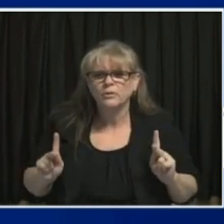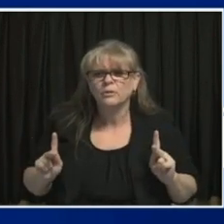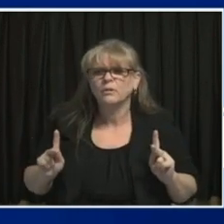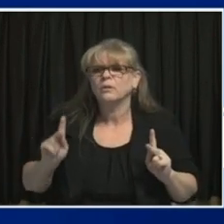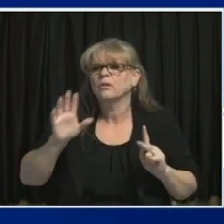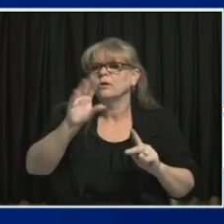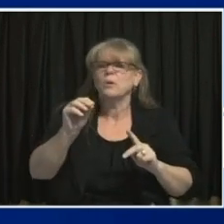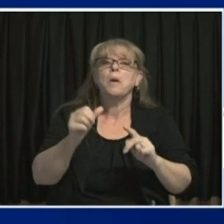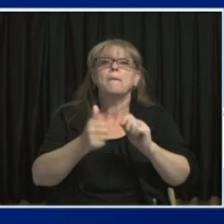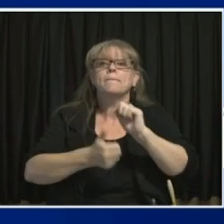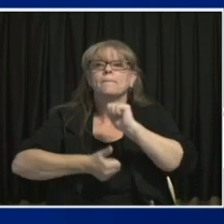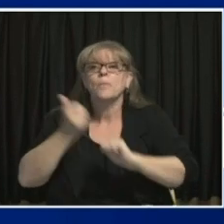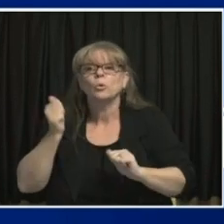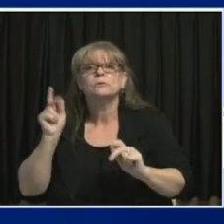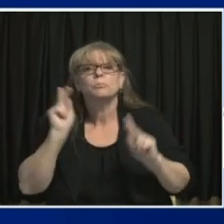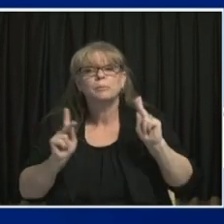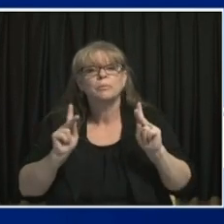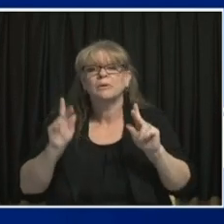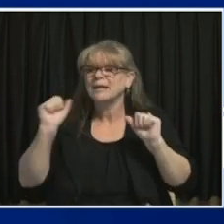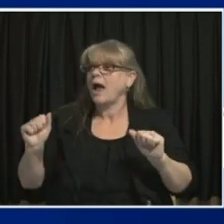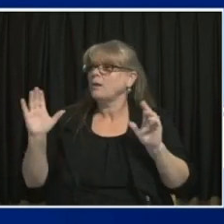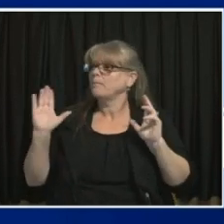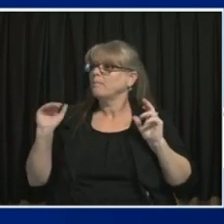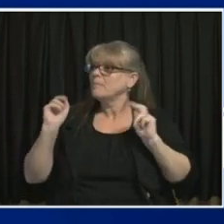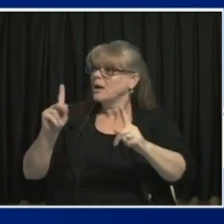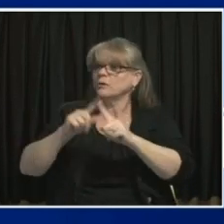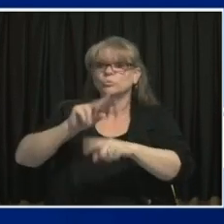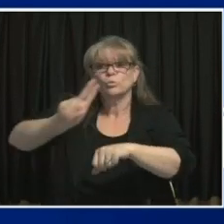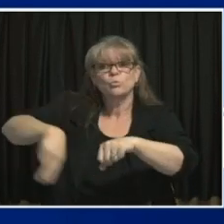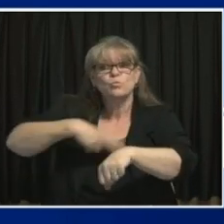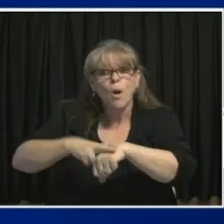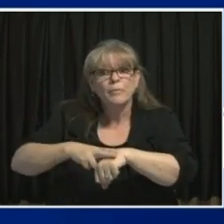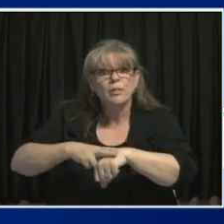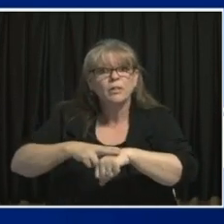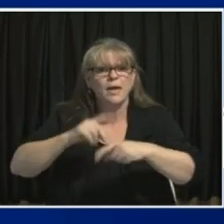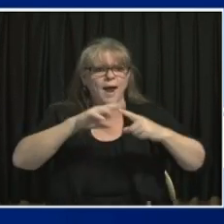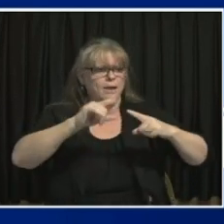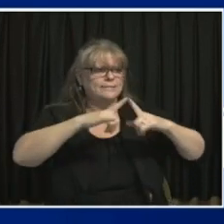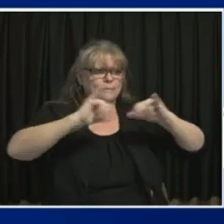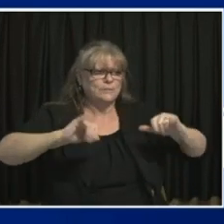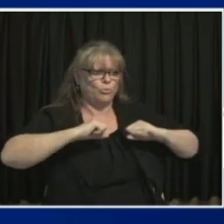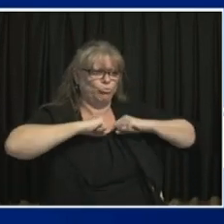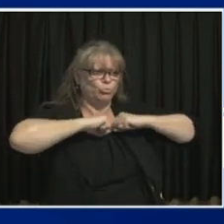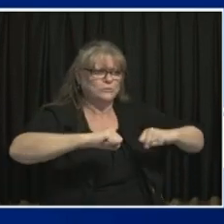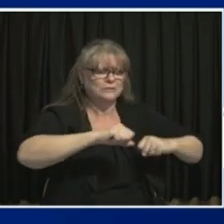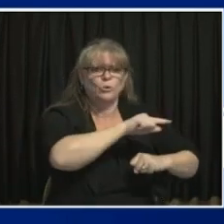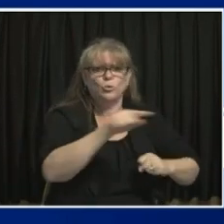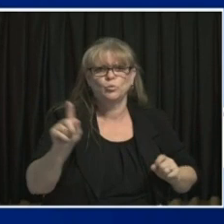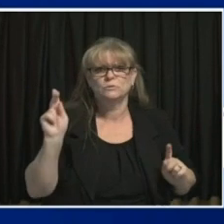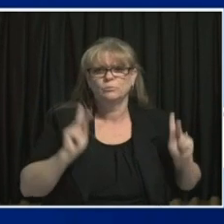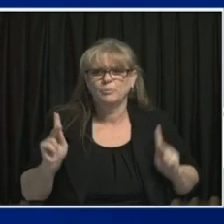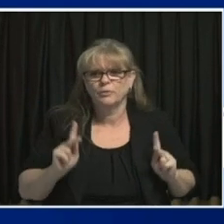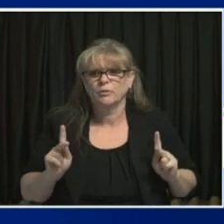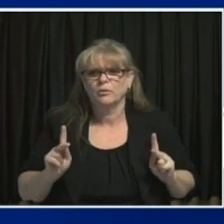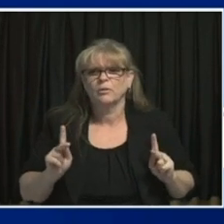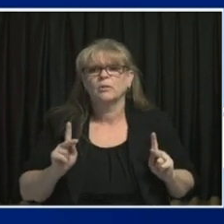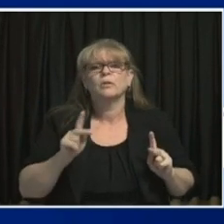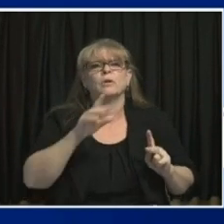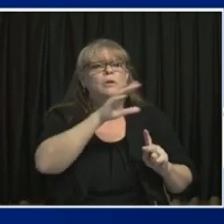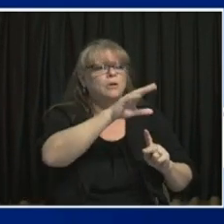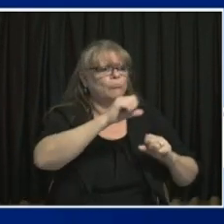more normalcy, we need to do even more to protect the most vulnerable, particularly those in what we call congregate care settings. Seniors living